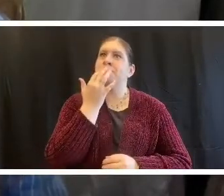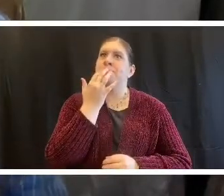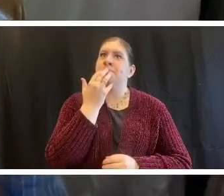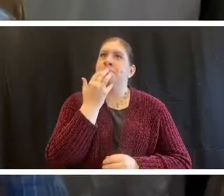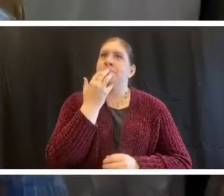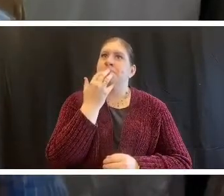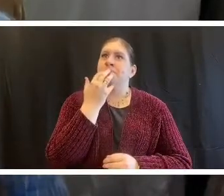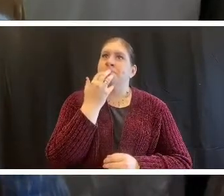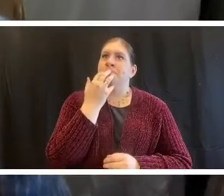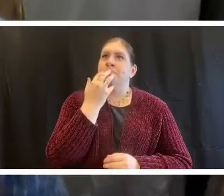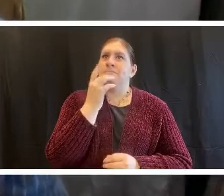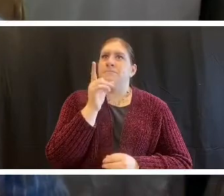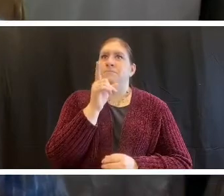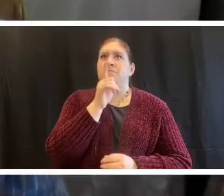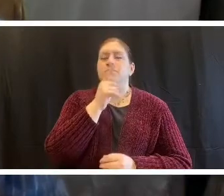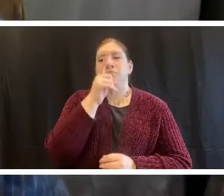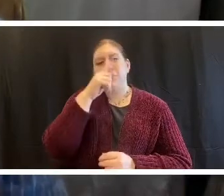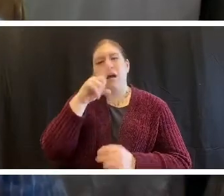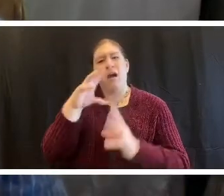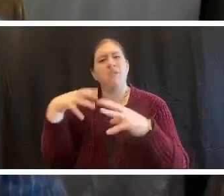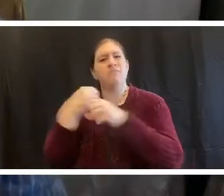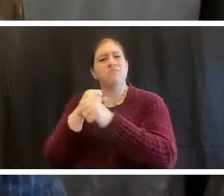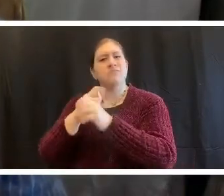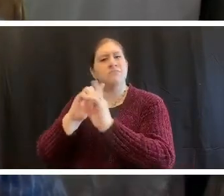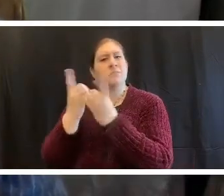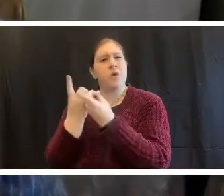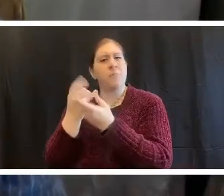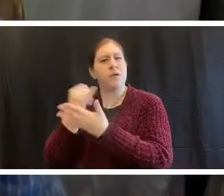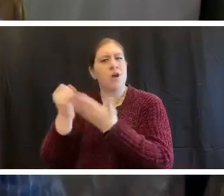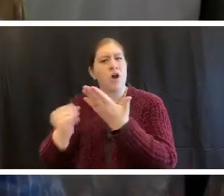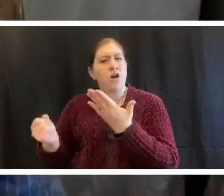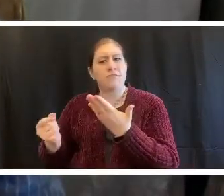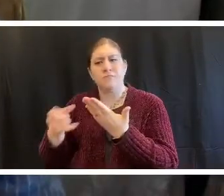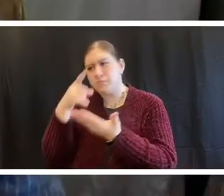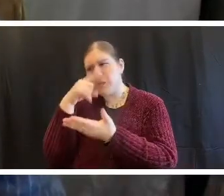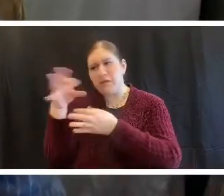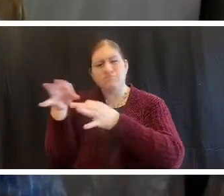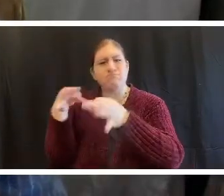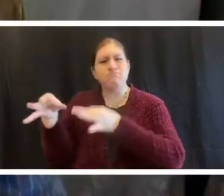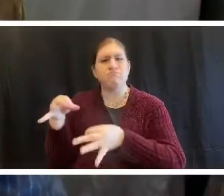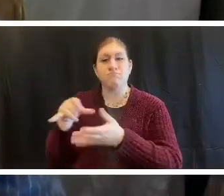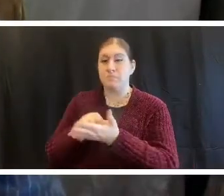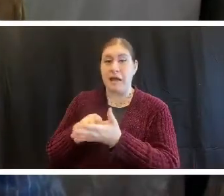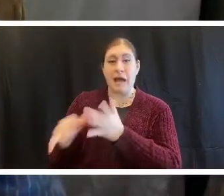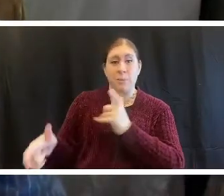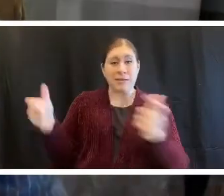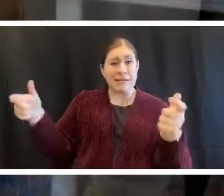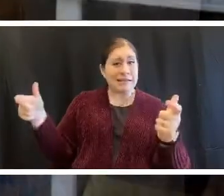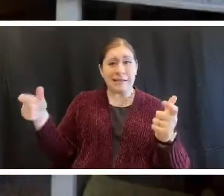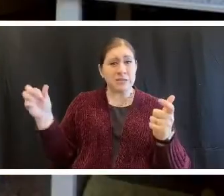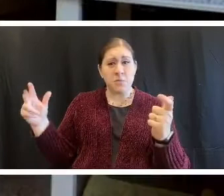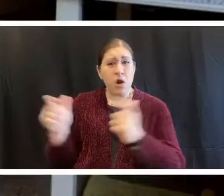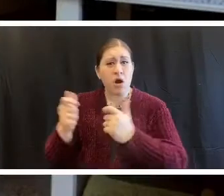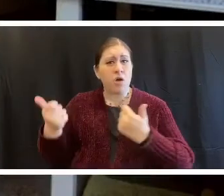Give us kind of an overview of the art department at Lamar University. Is it a big department?